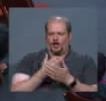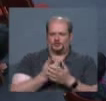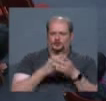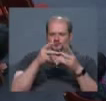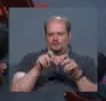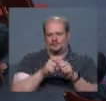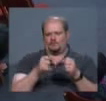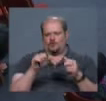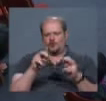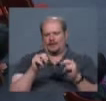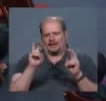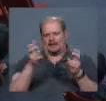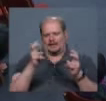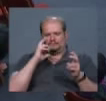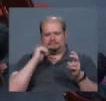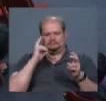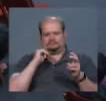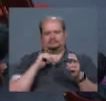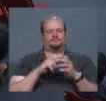broken in, yeah.